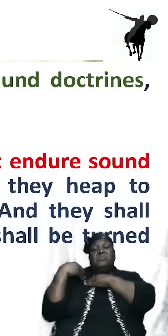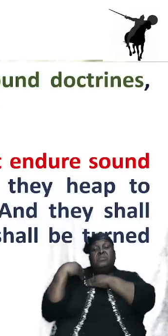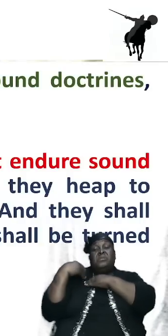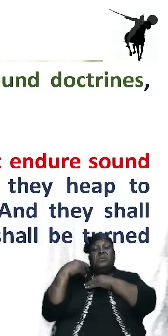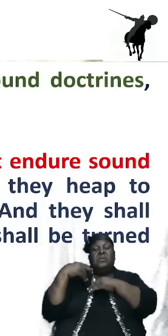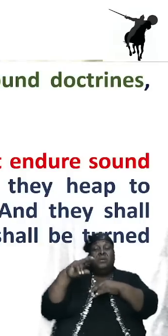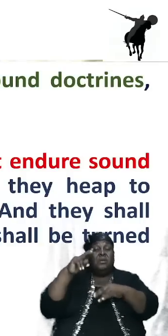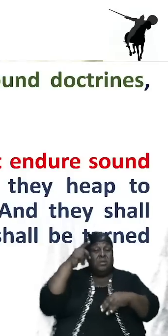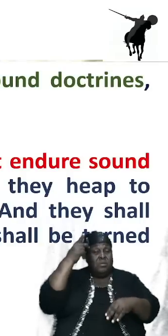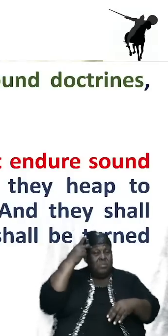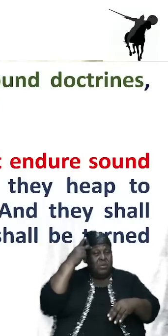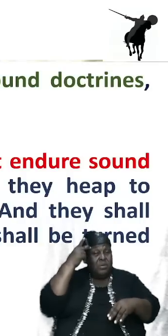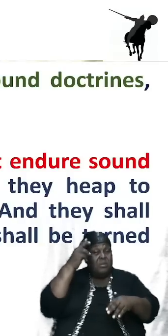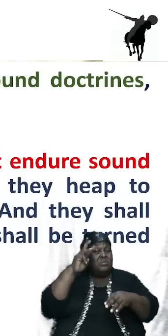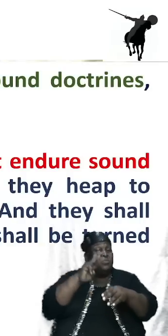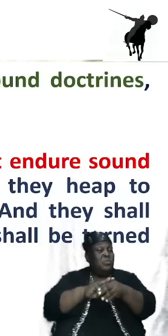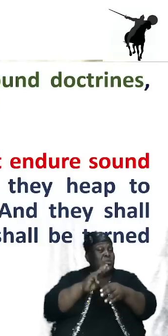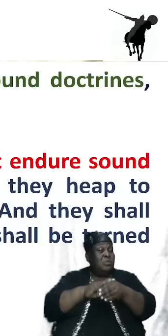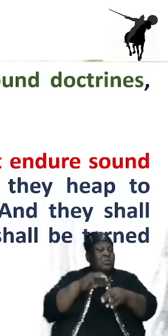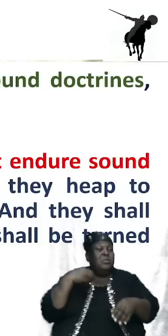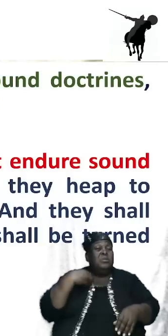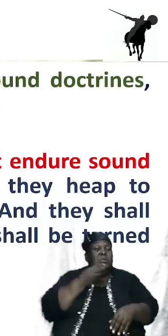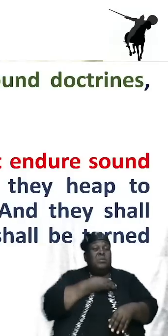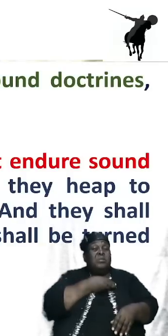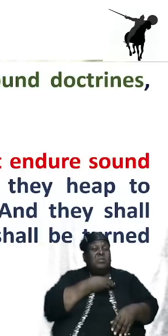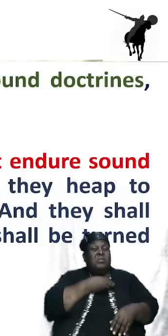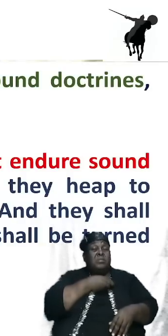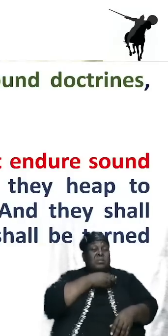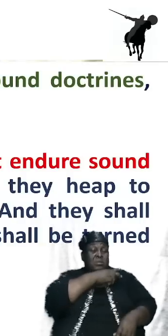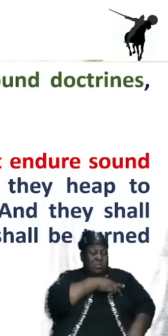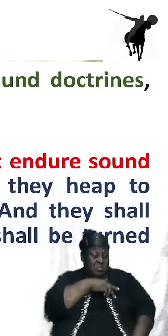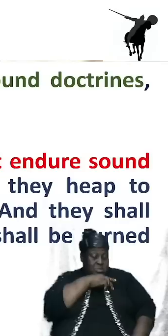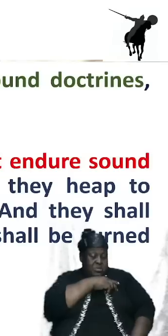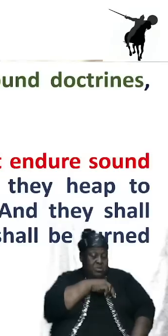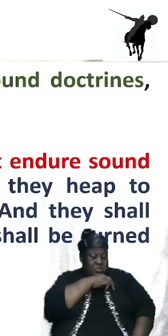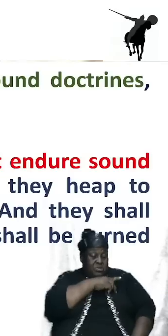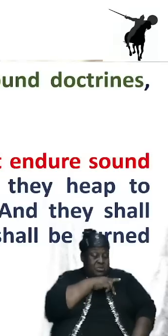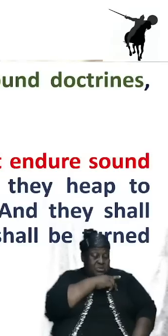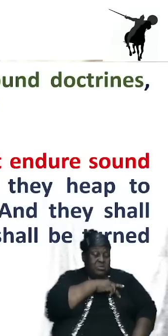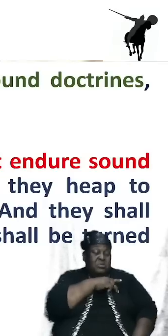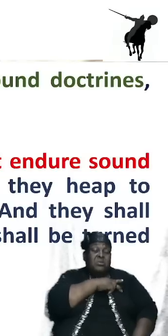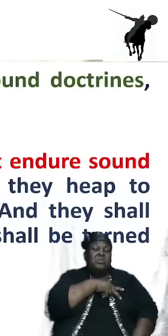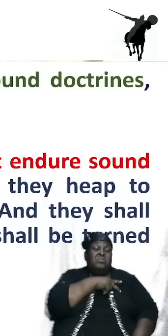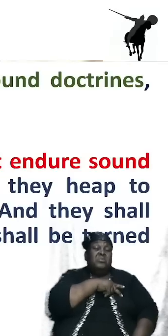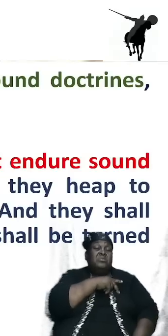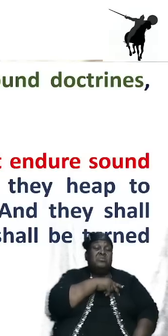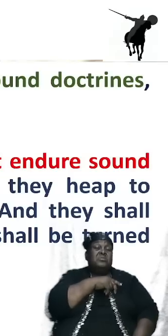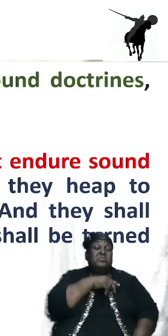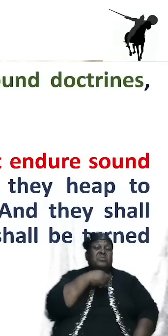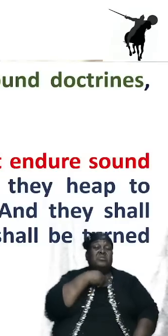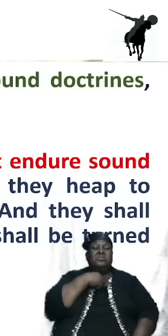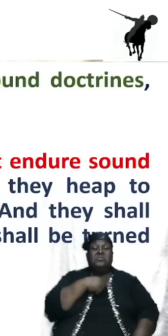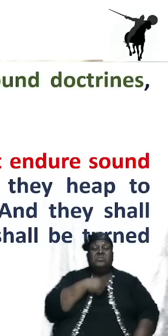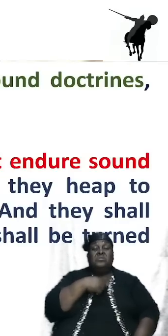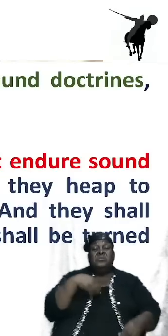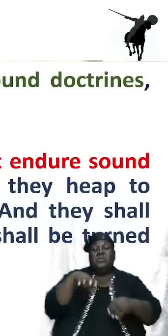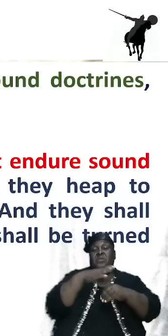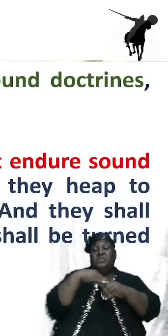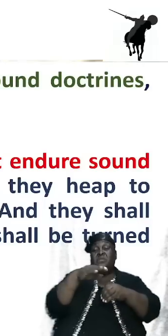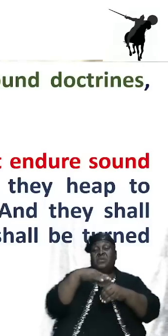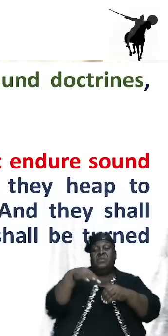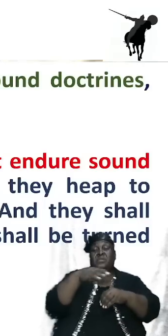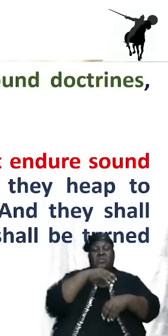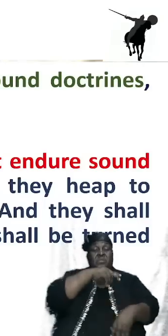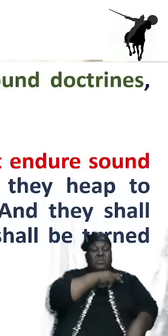the temptation to prioritize our personal desires over the pursuit of truth. Amen. And